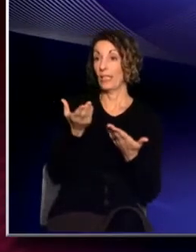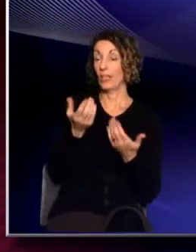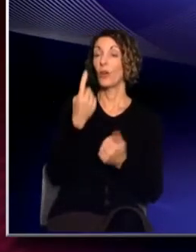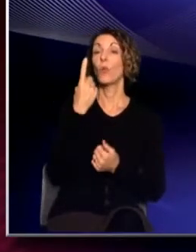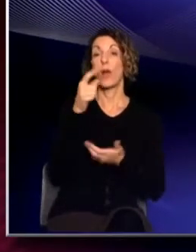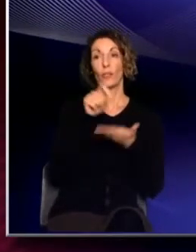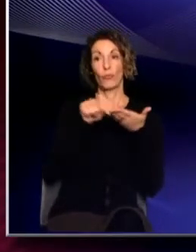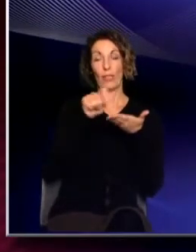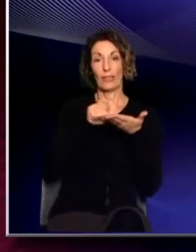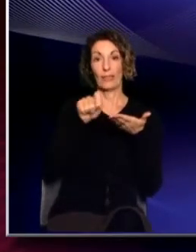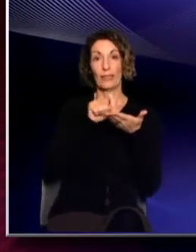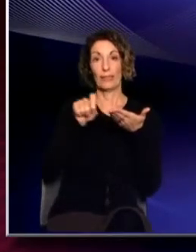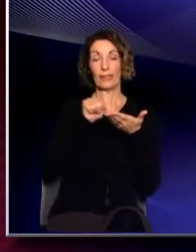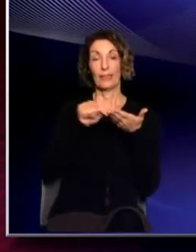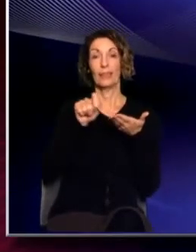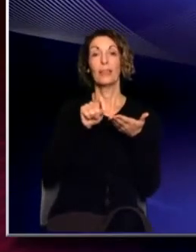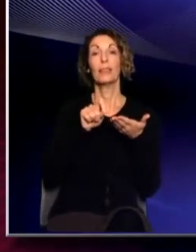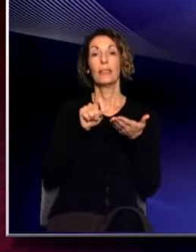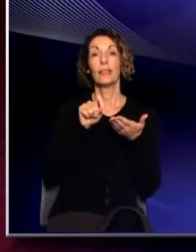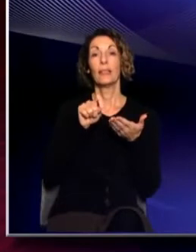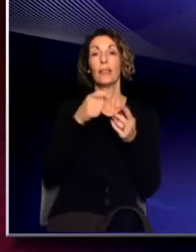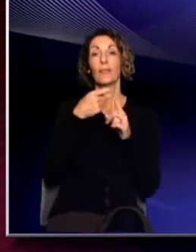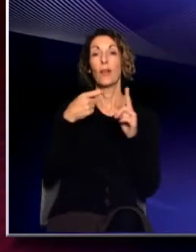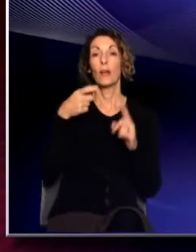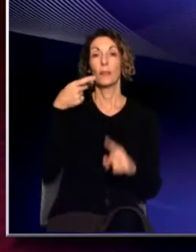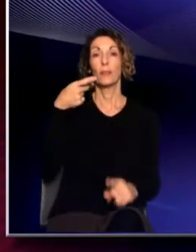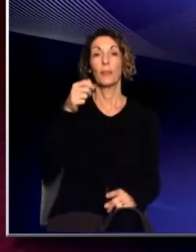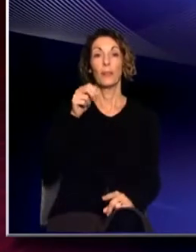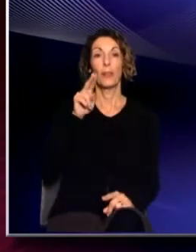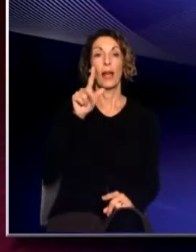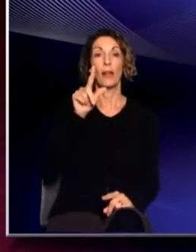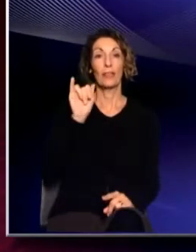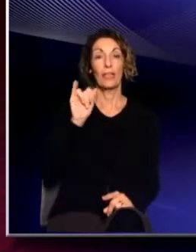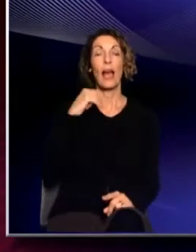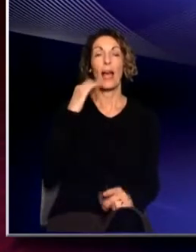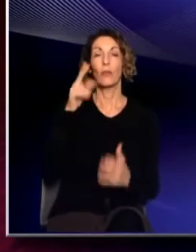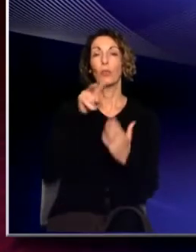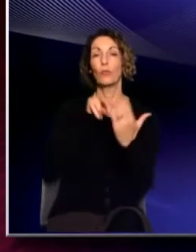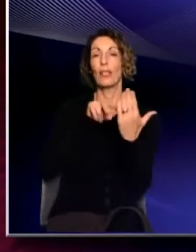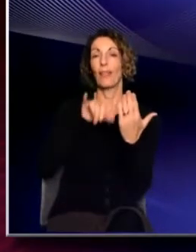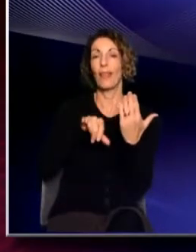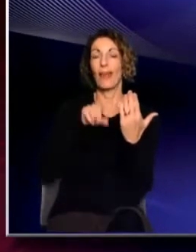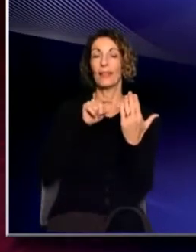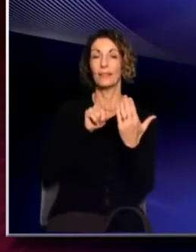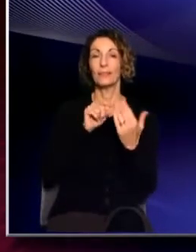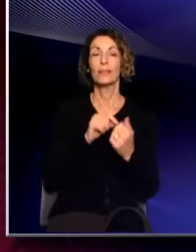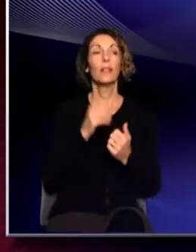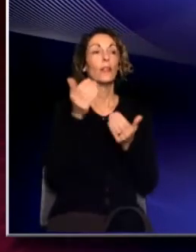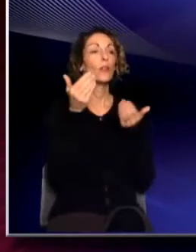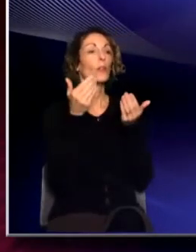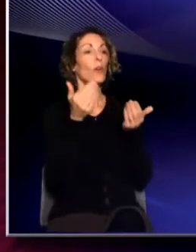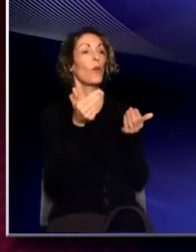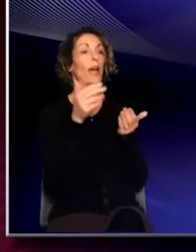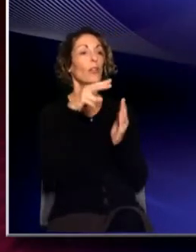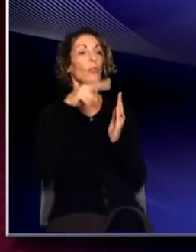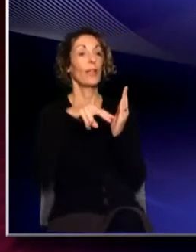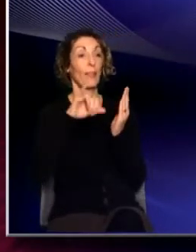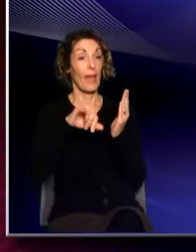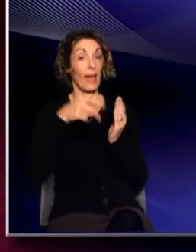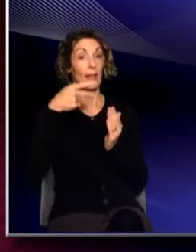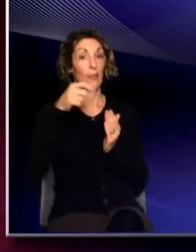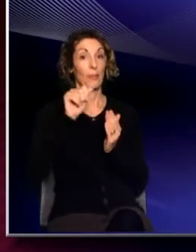written by Polly, and I'll read that. all right, go ahead and read Polly's, and then we'll